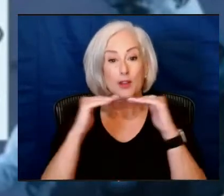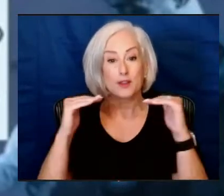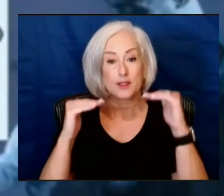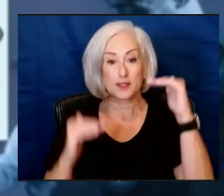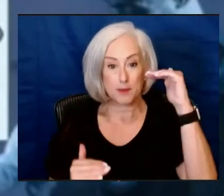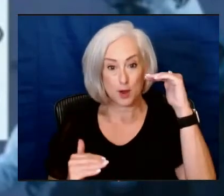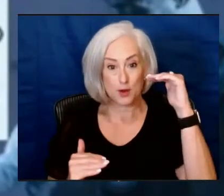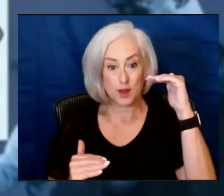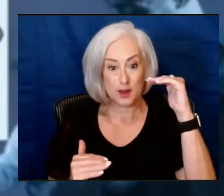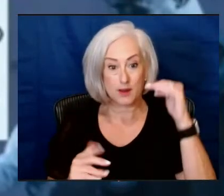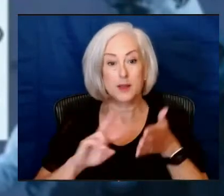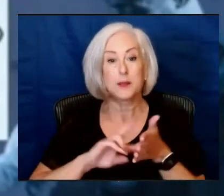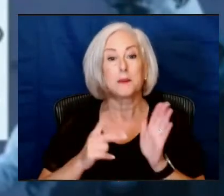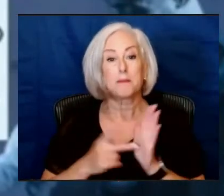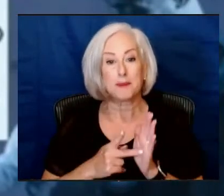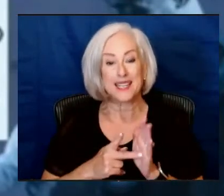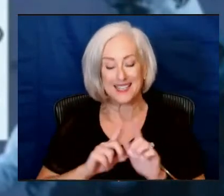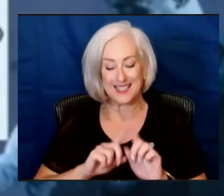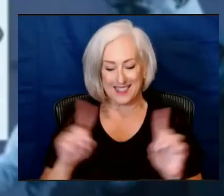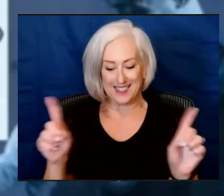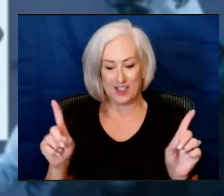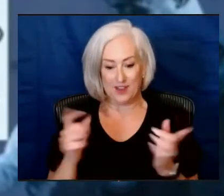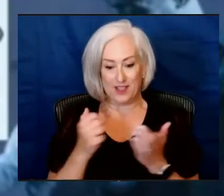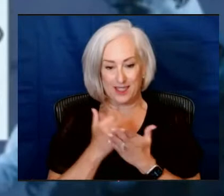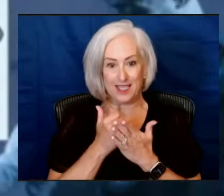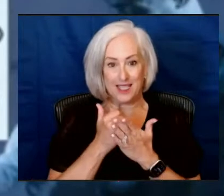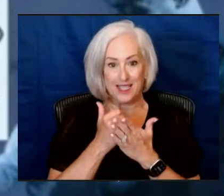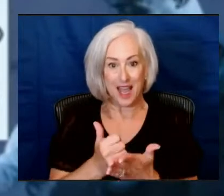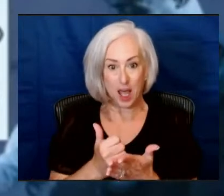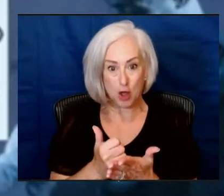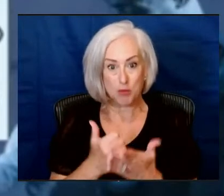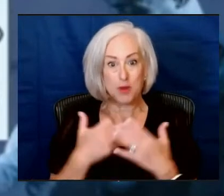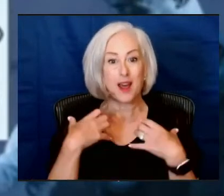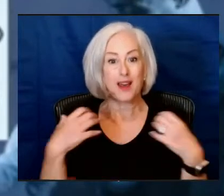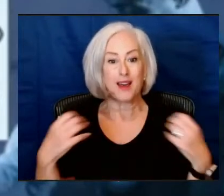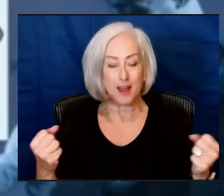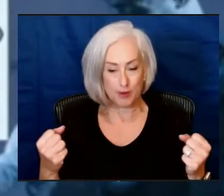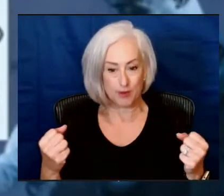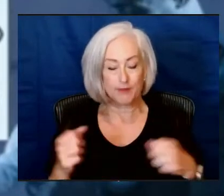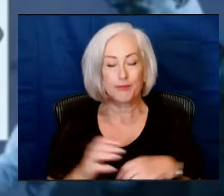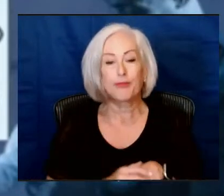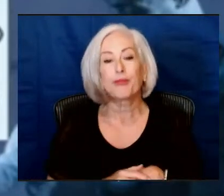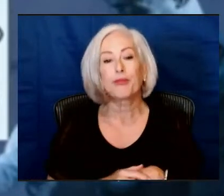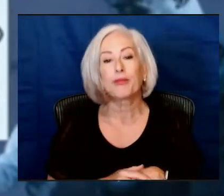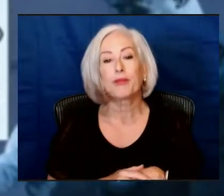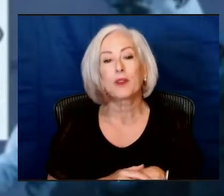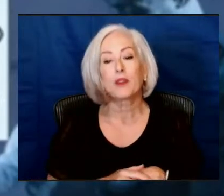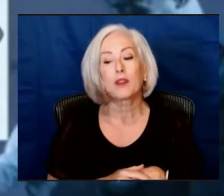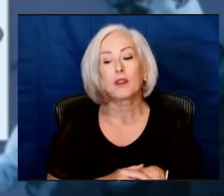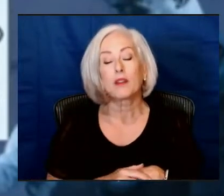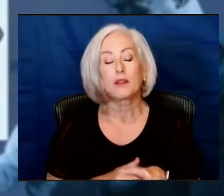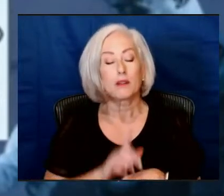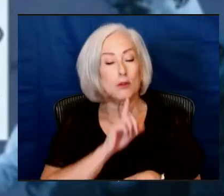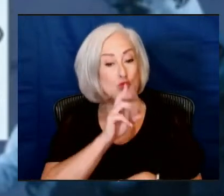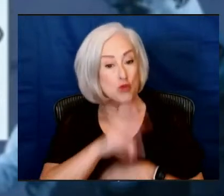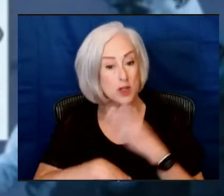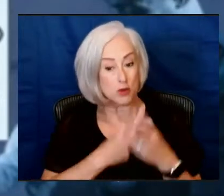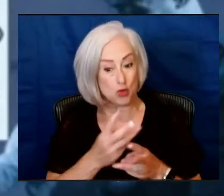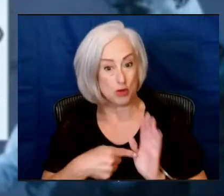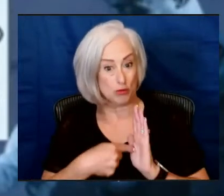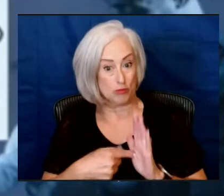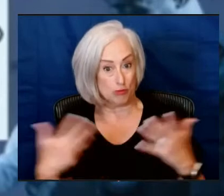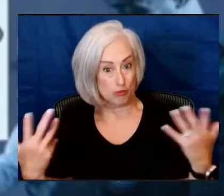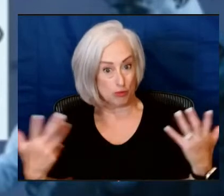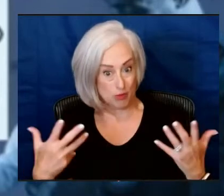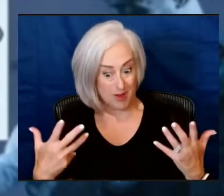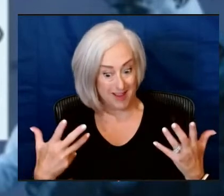differences in health and those that are related to really health inequities. I think the reality of that article is that it just highlights some of the issues